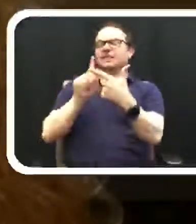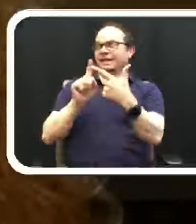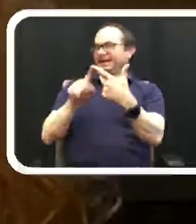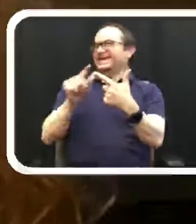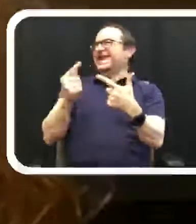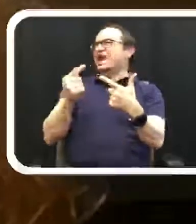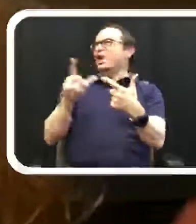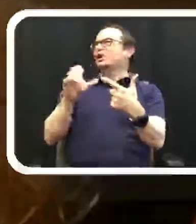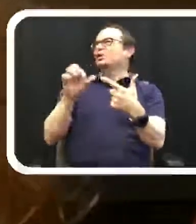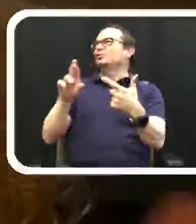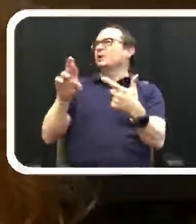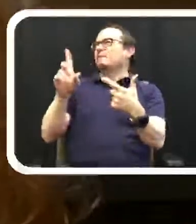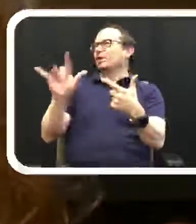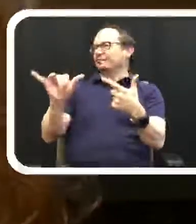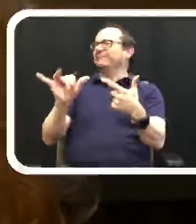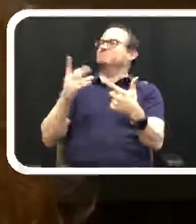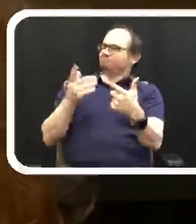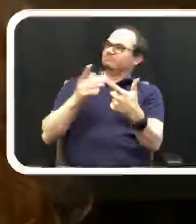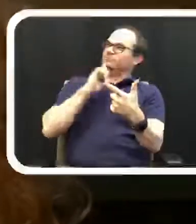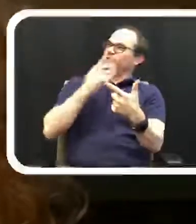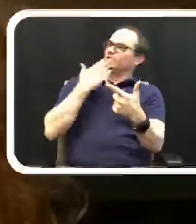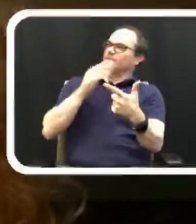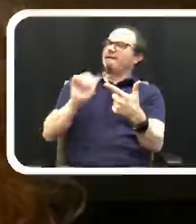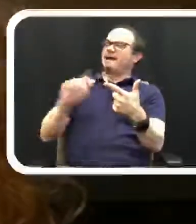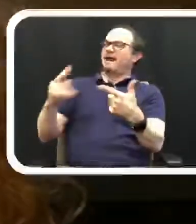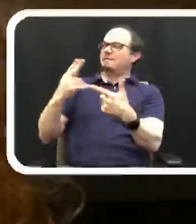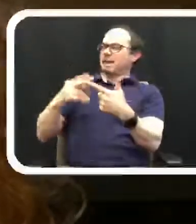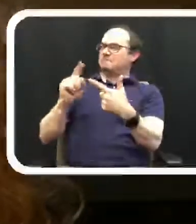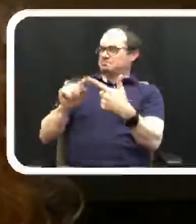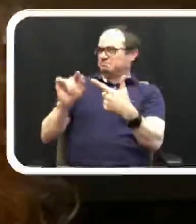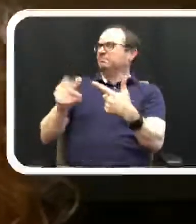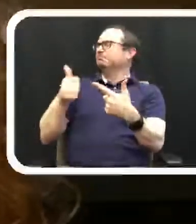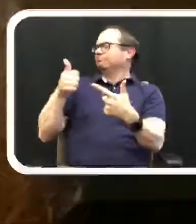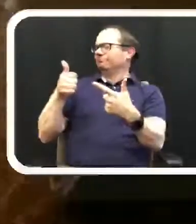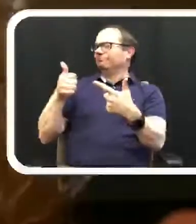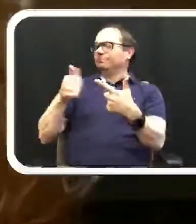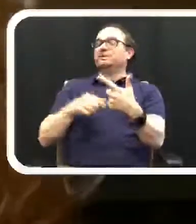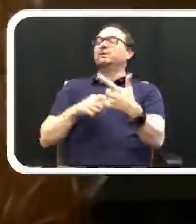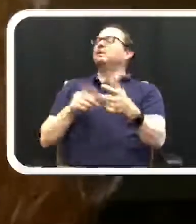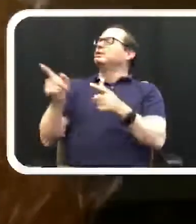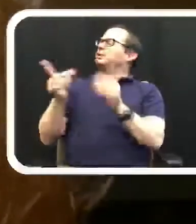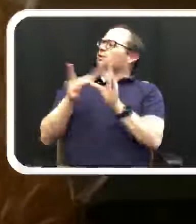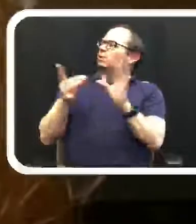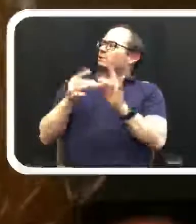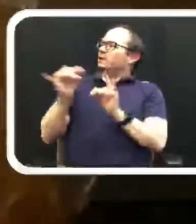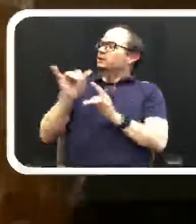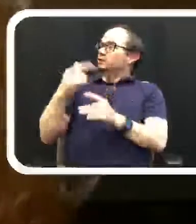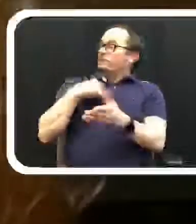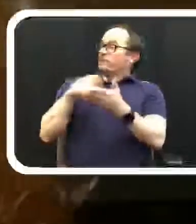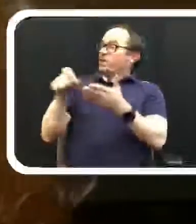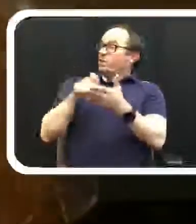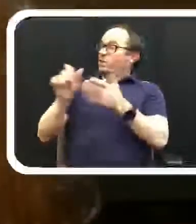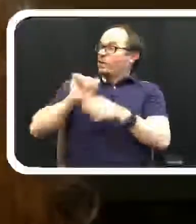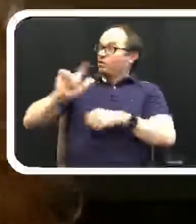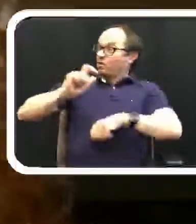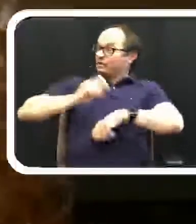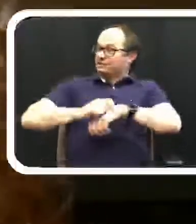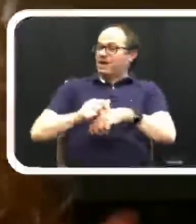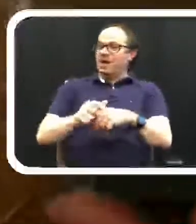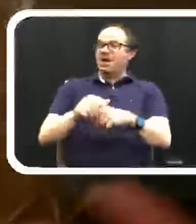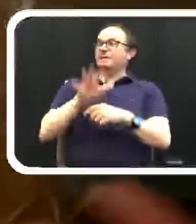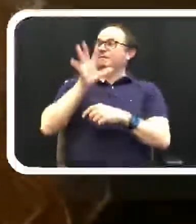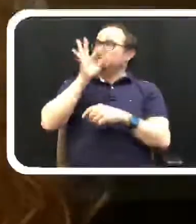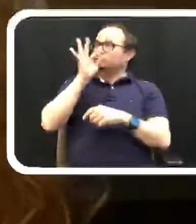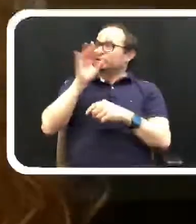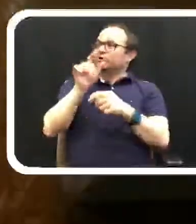get Grammarly. Those are two great suggestions. And you mentioned too that we are writing all the time. We're tweeting